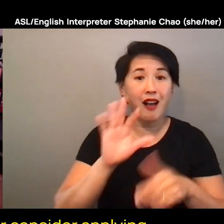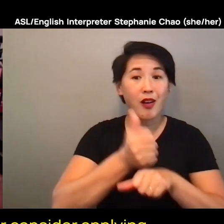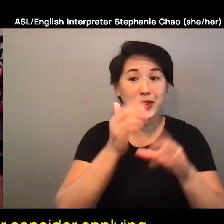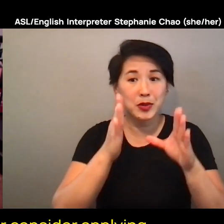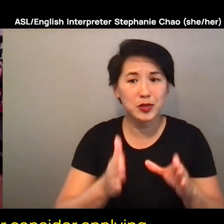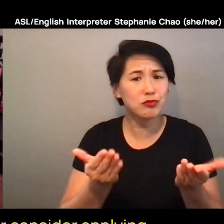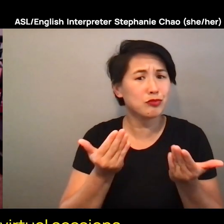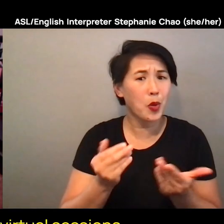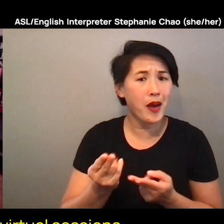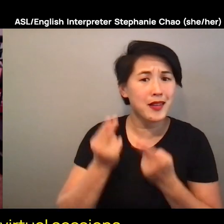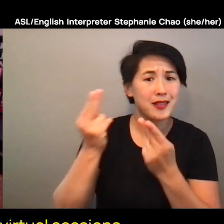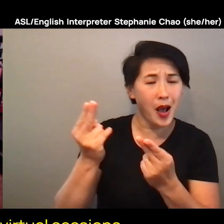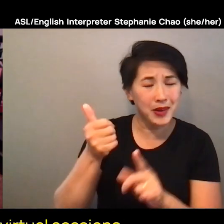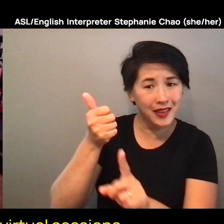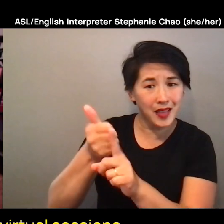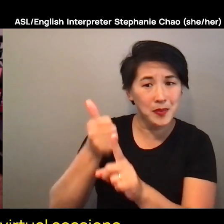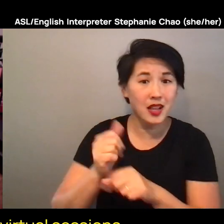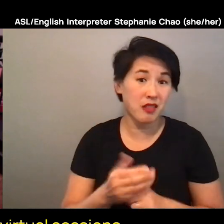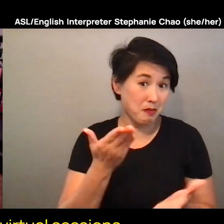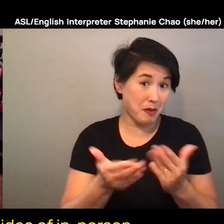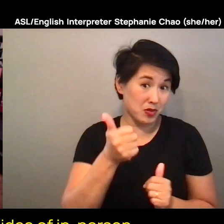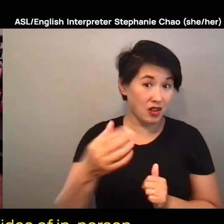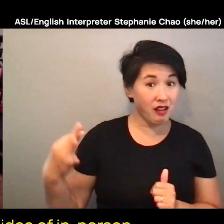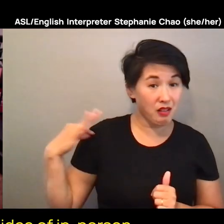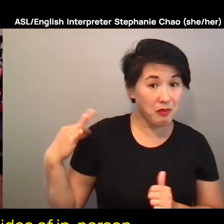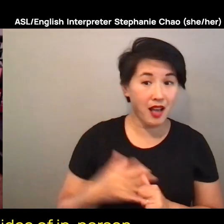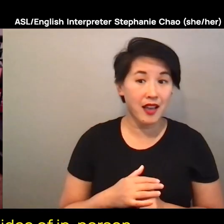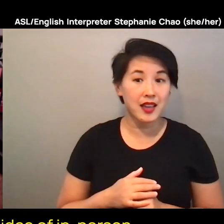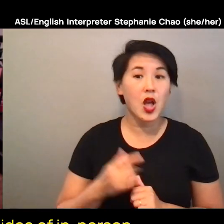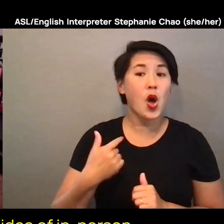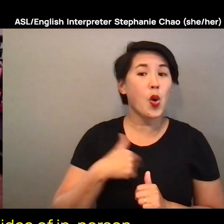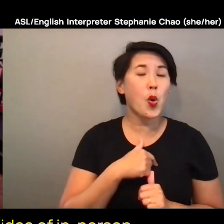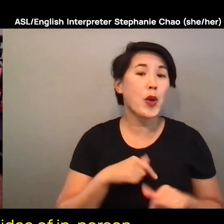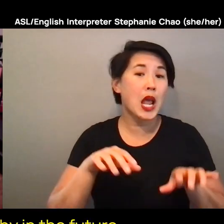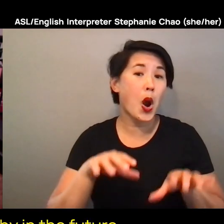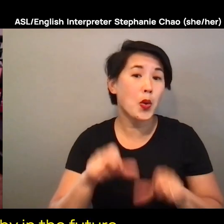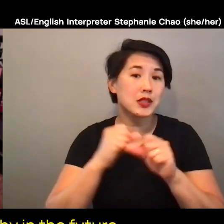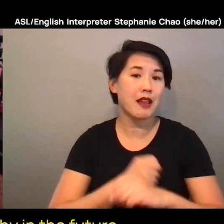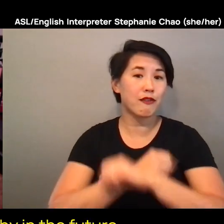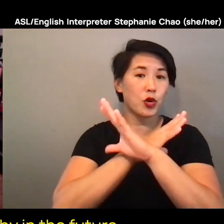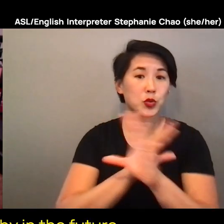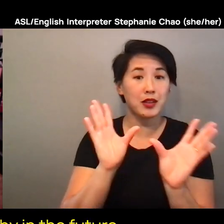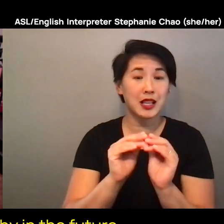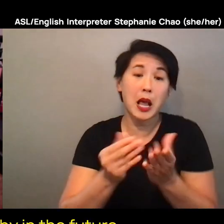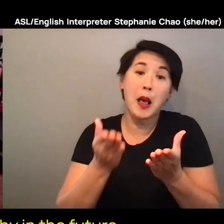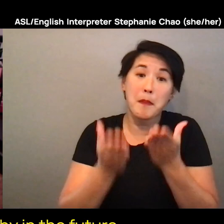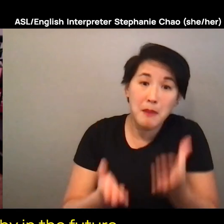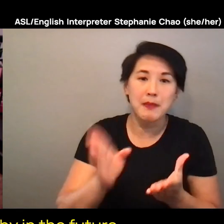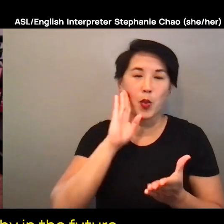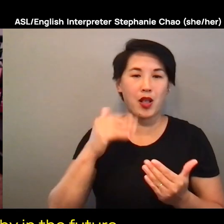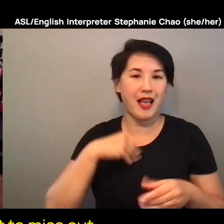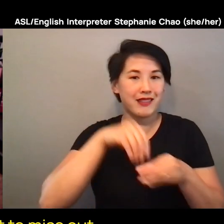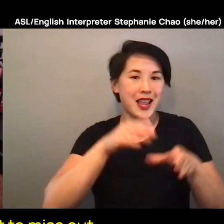consider applying. We've been hosting virtual sessions and are exploring the idea of in-person cohorts by geography in the